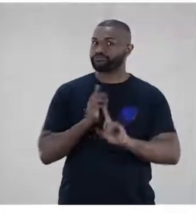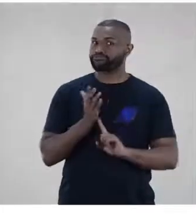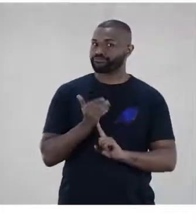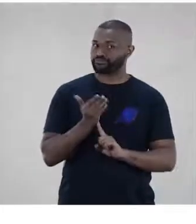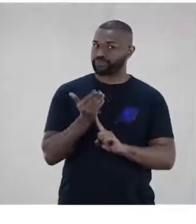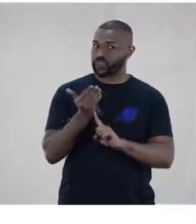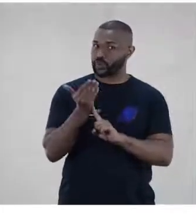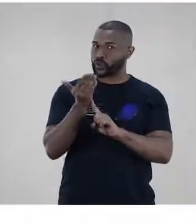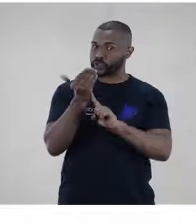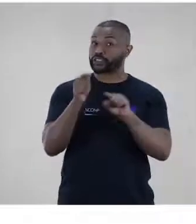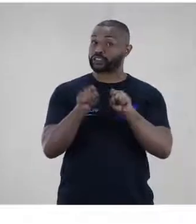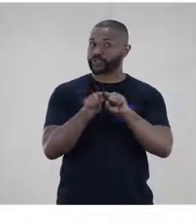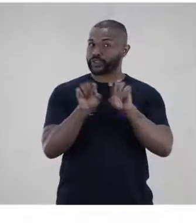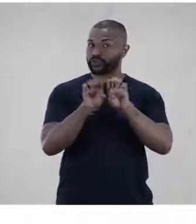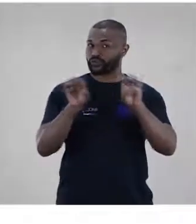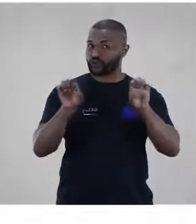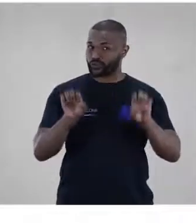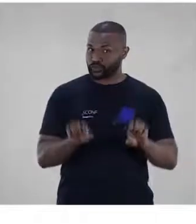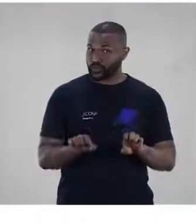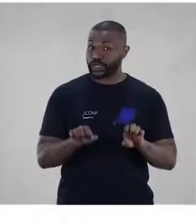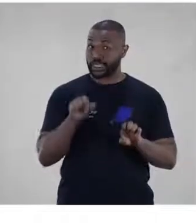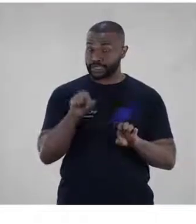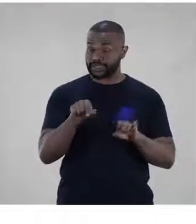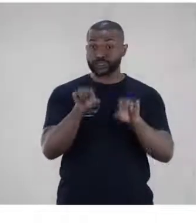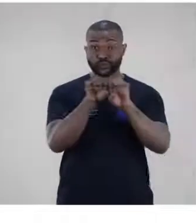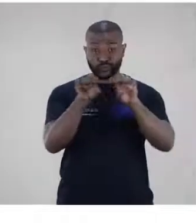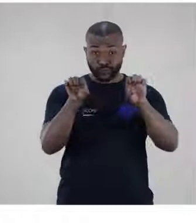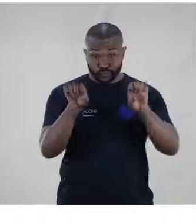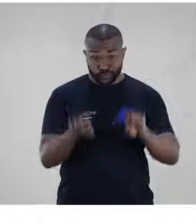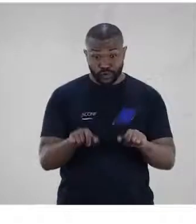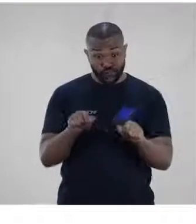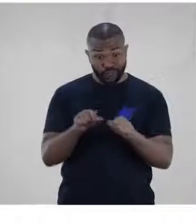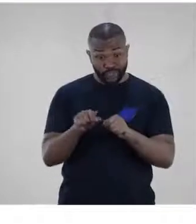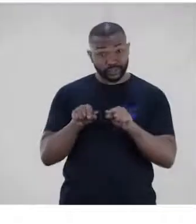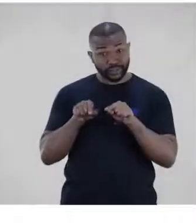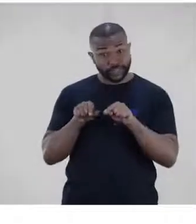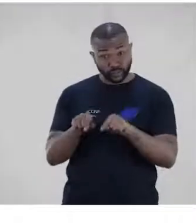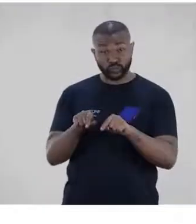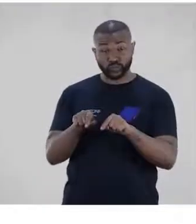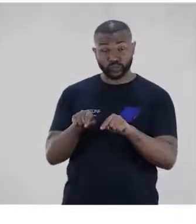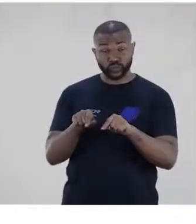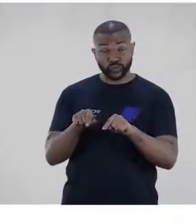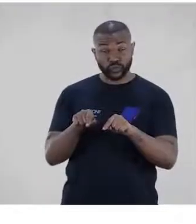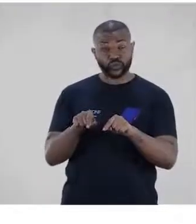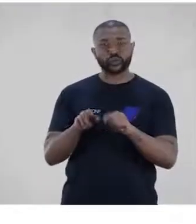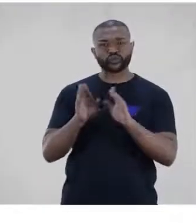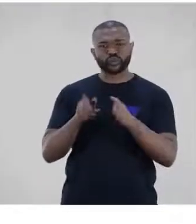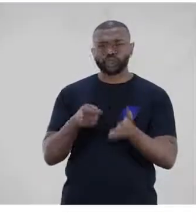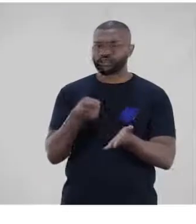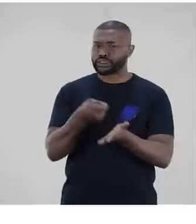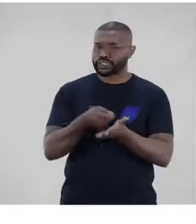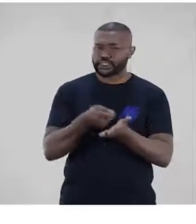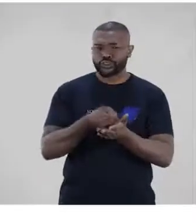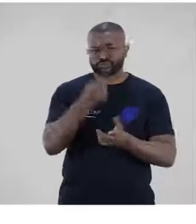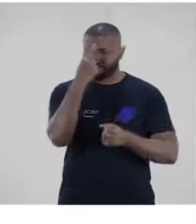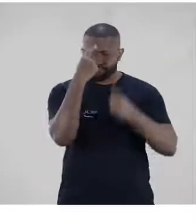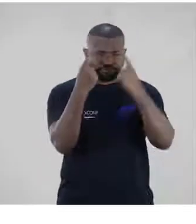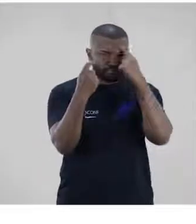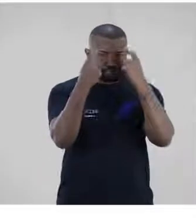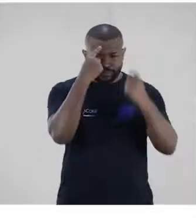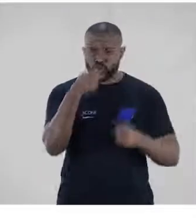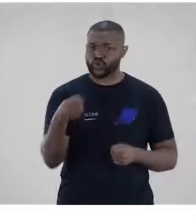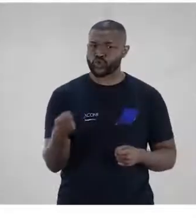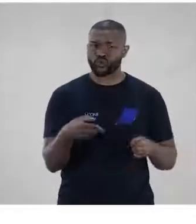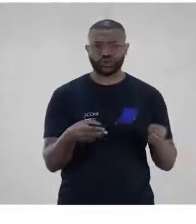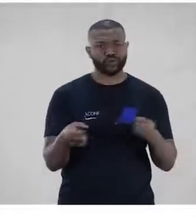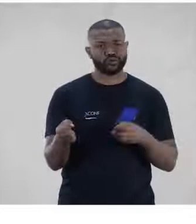needs to bring this to life, it requires a lot of innovation right now because we don't really have